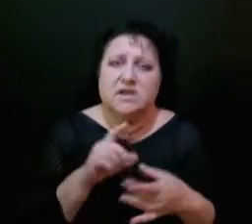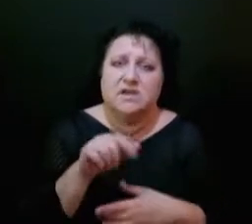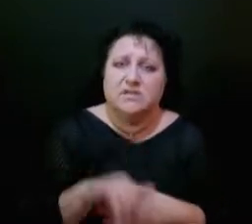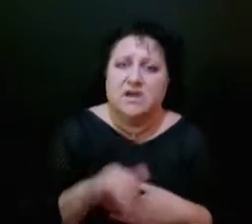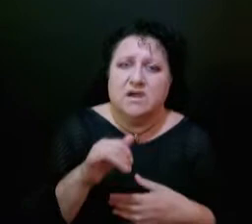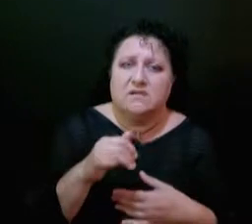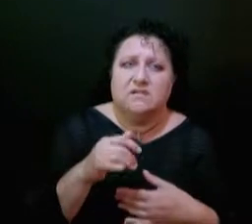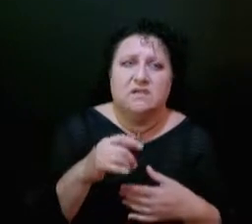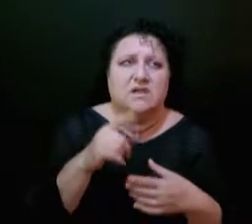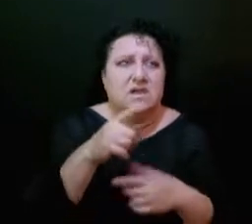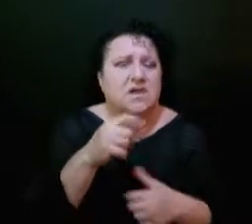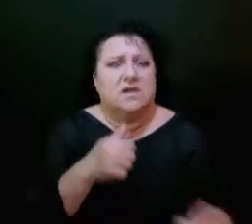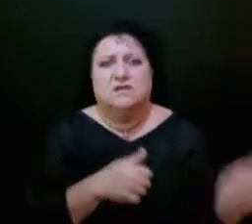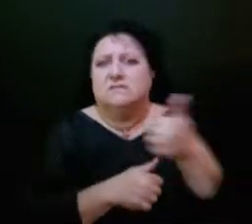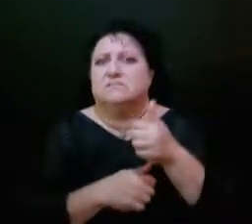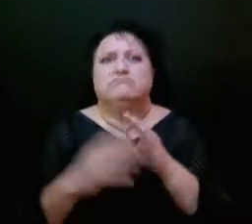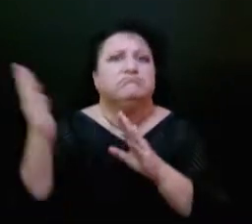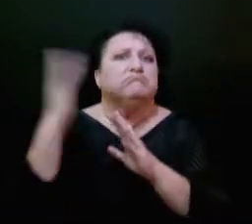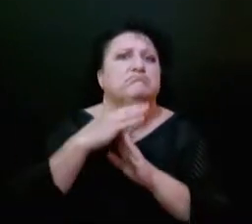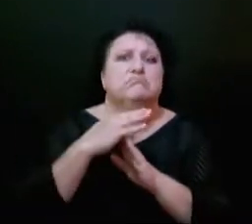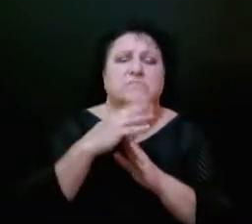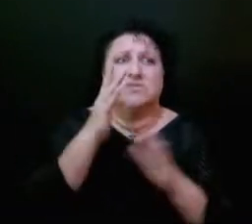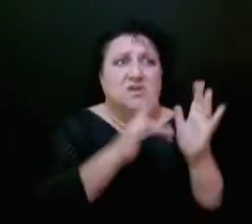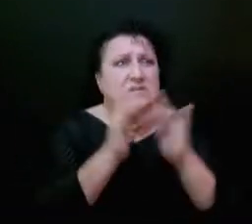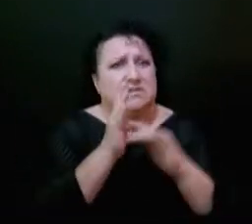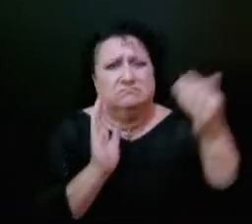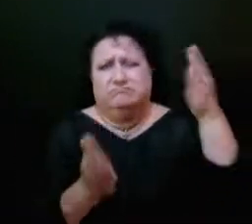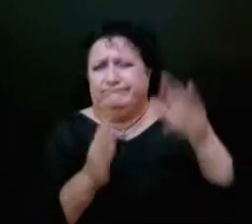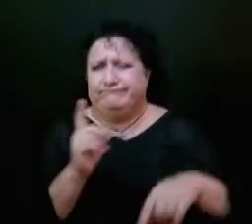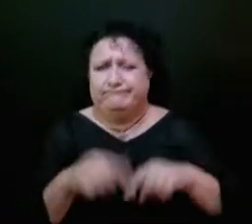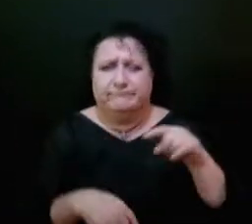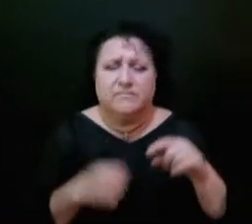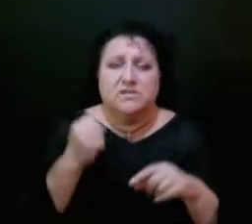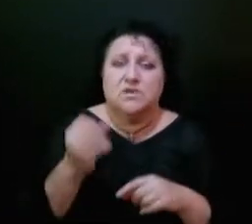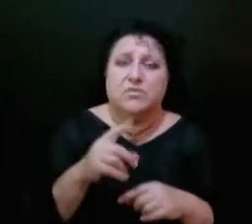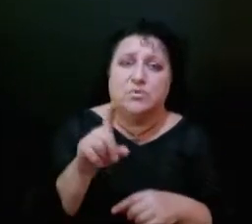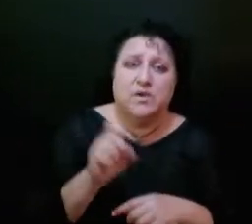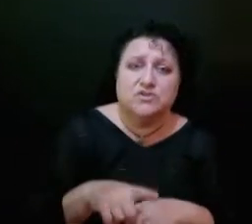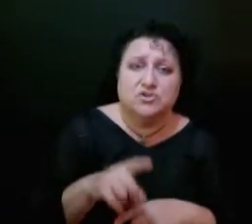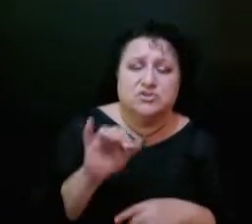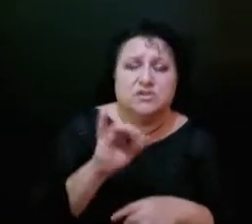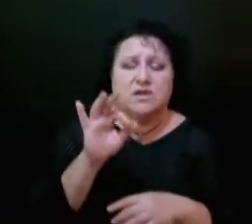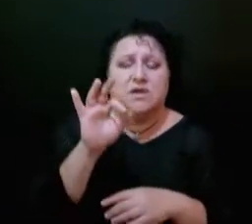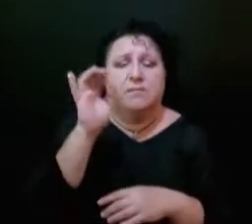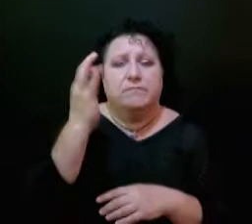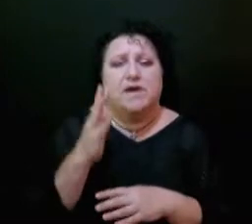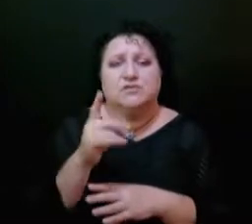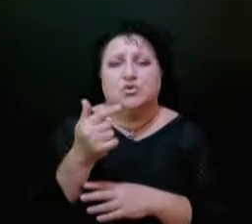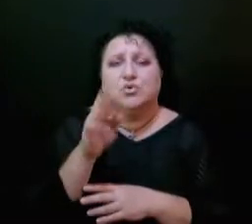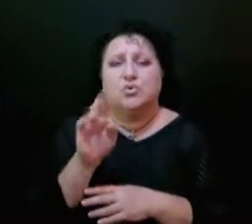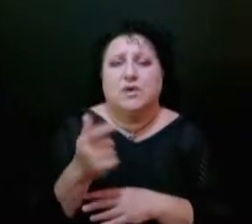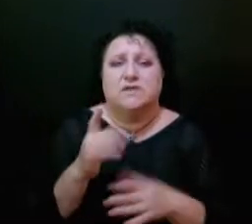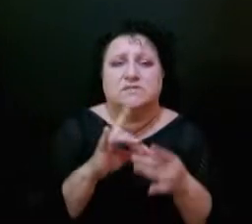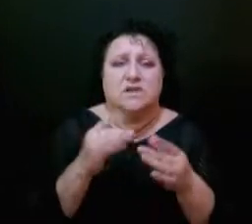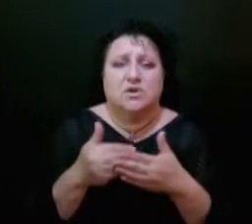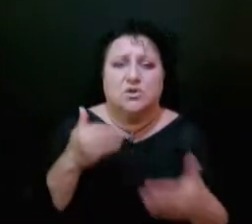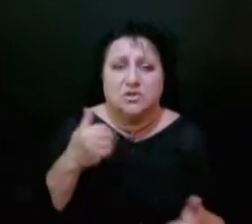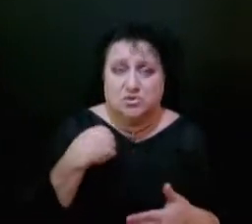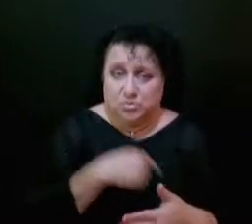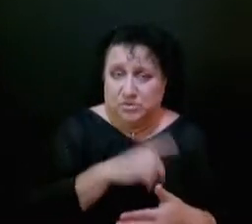that. No one comes close to Jesus. The question, as Pastor Gray asked earlier, is do we really believe this is